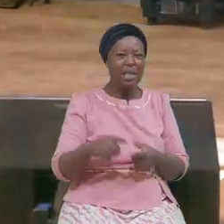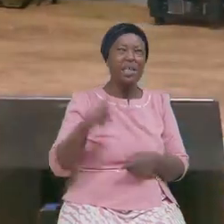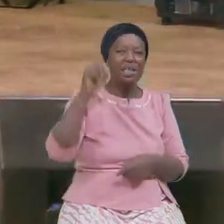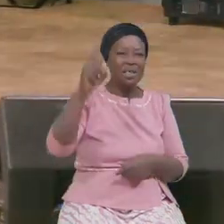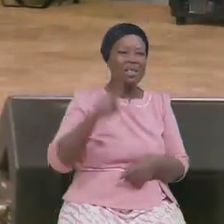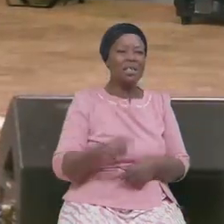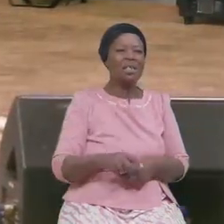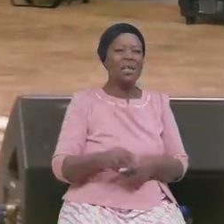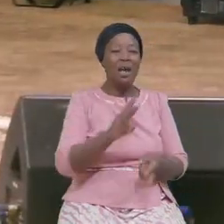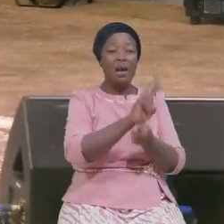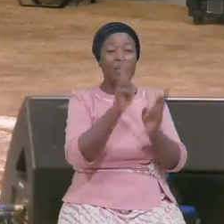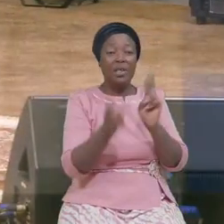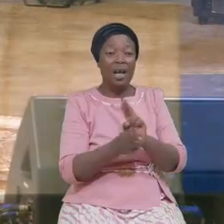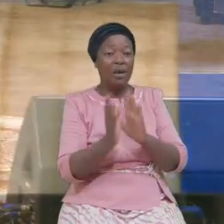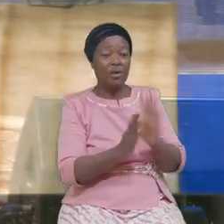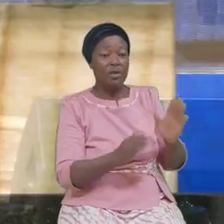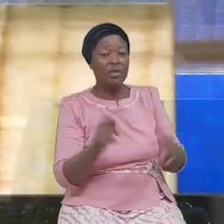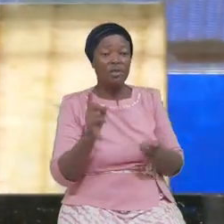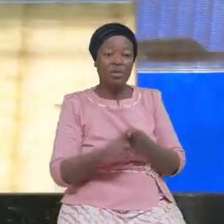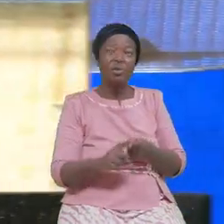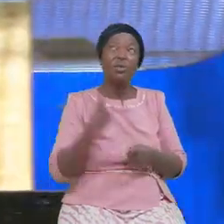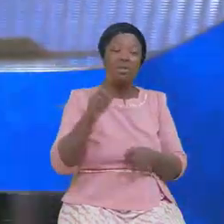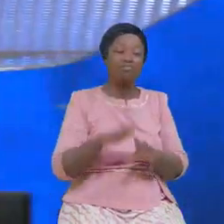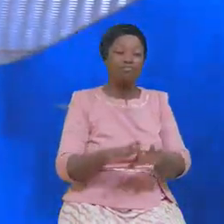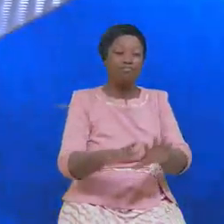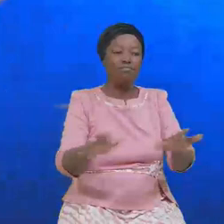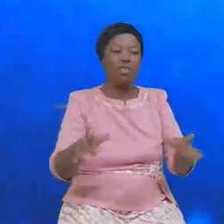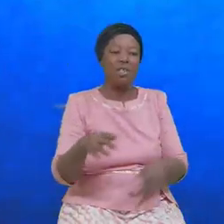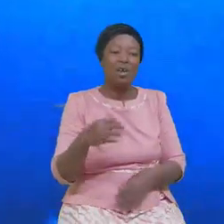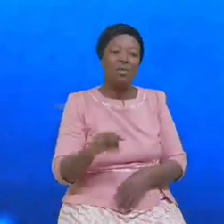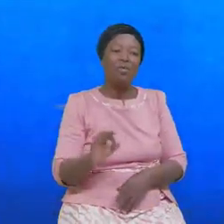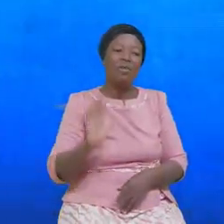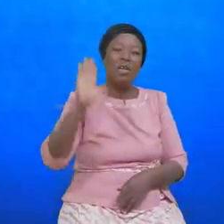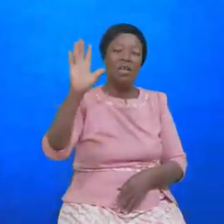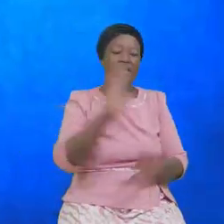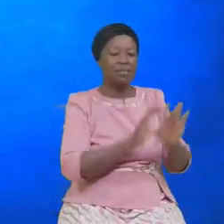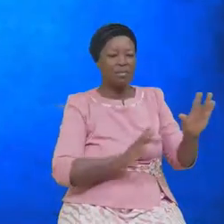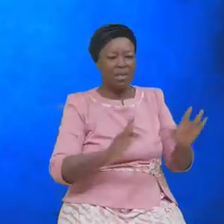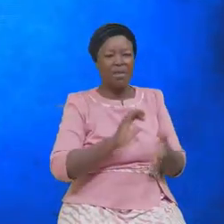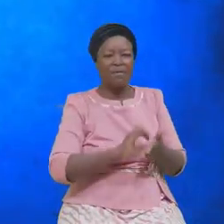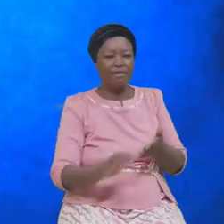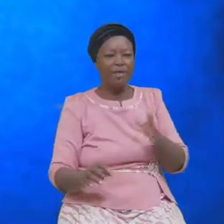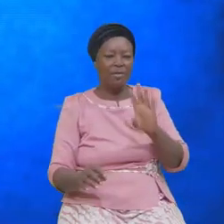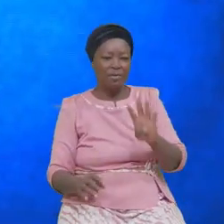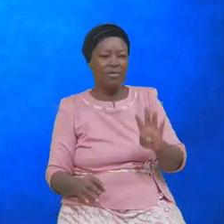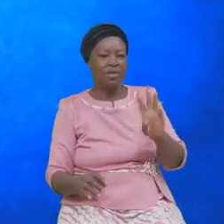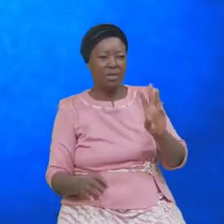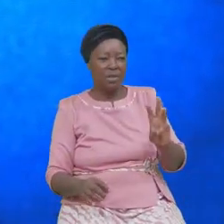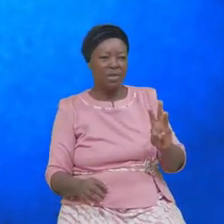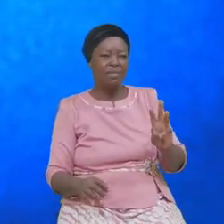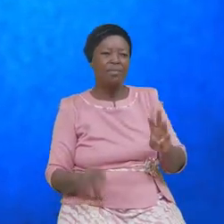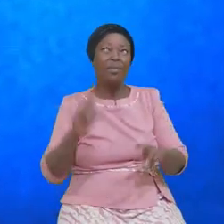the multitude of his mercies. Verse 46. In verse 46, he